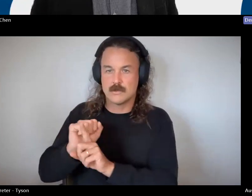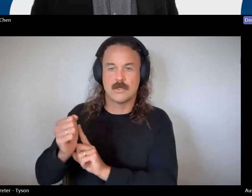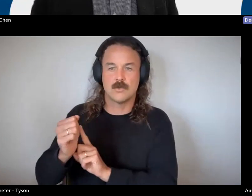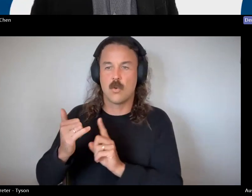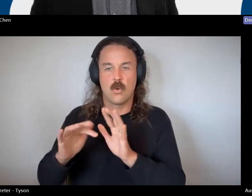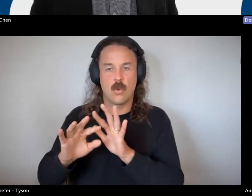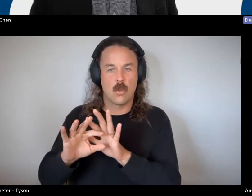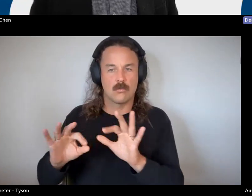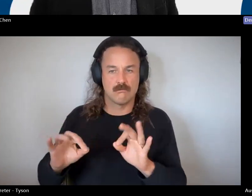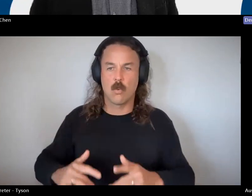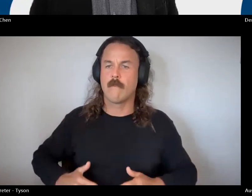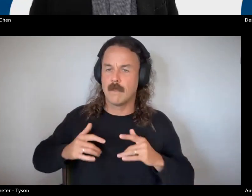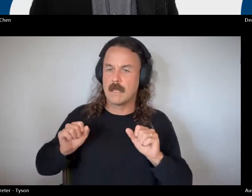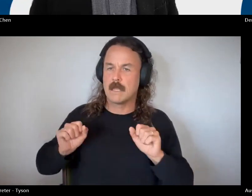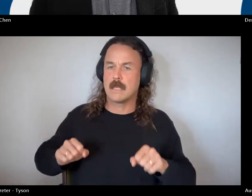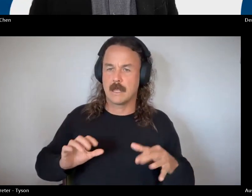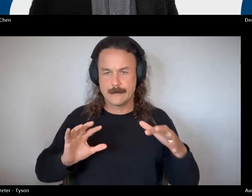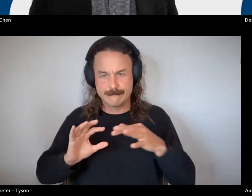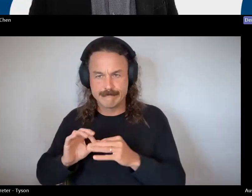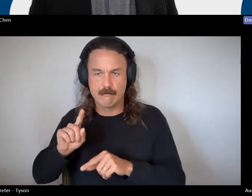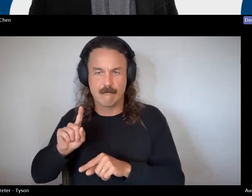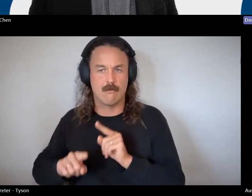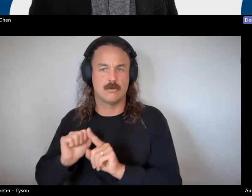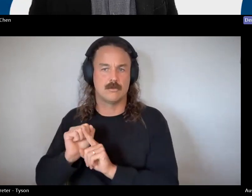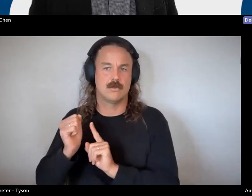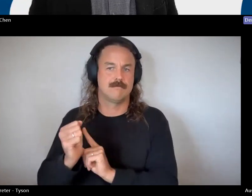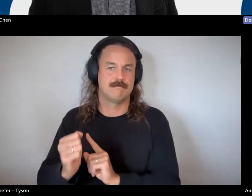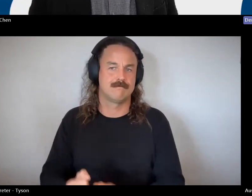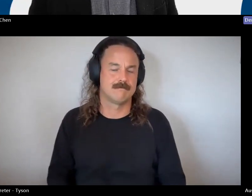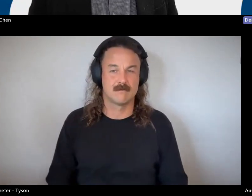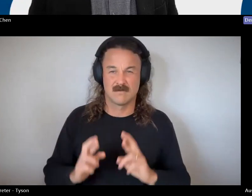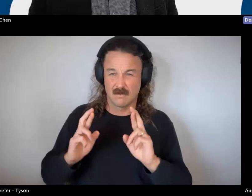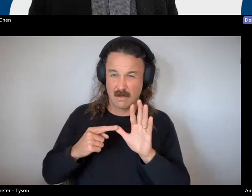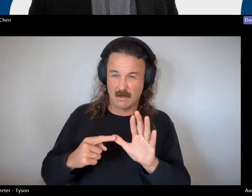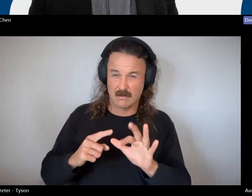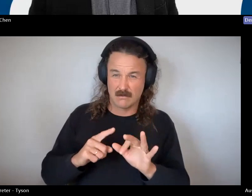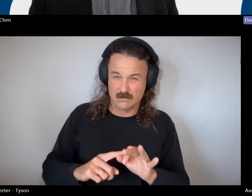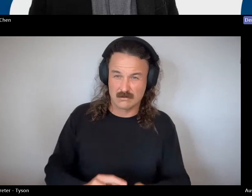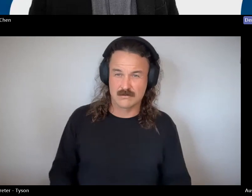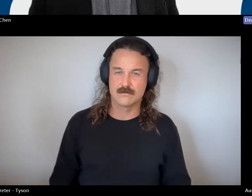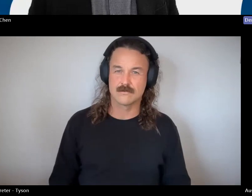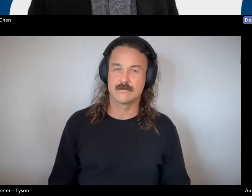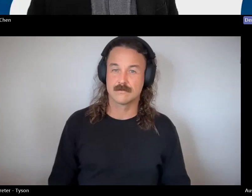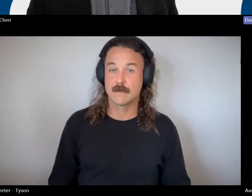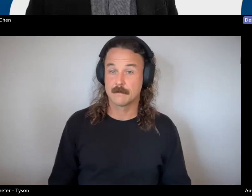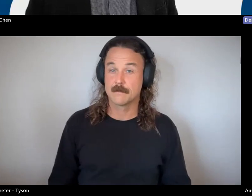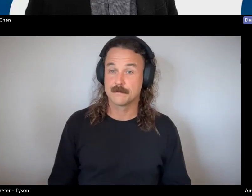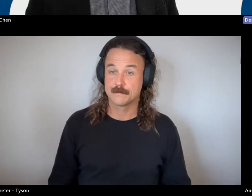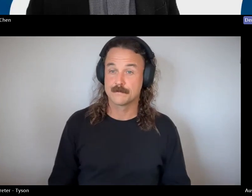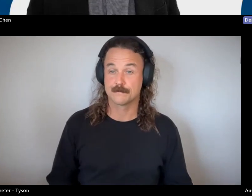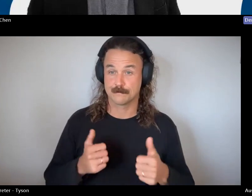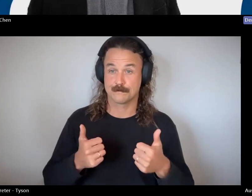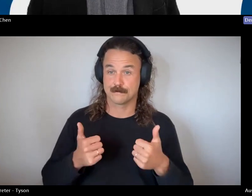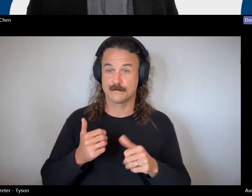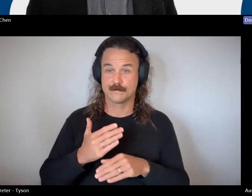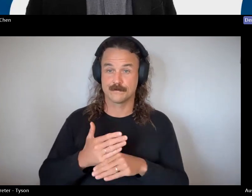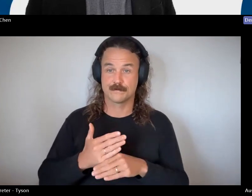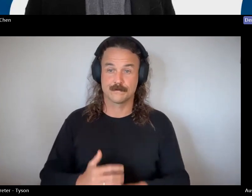Great, thanks, I don't know if Tony. that answers the question, but Yeah, I think you did well. I might ask him the next